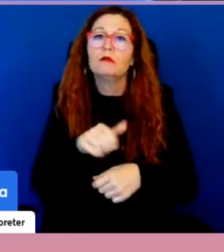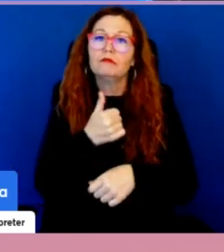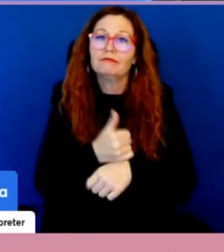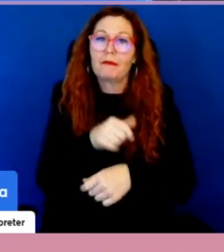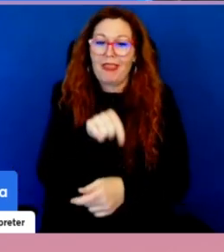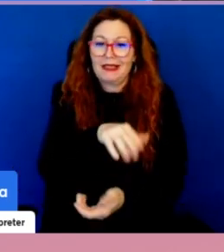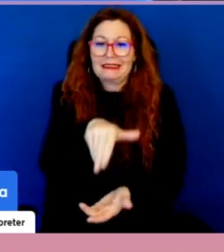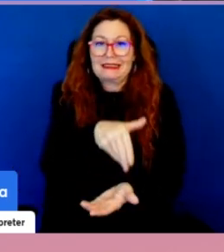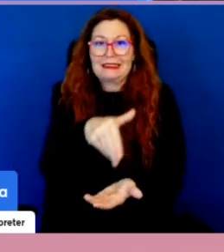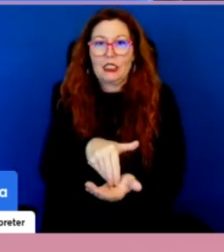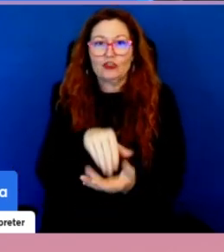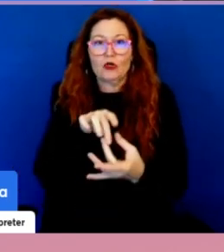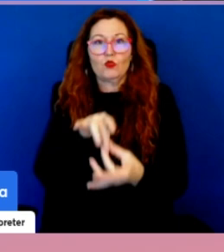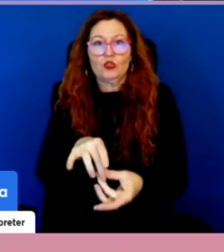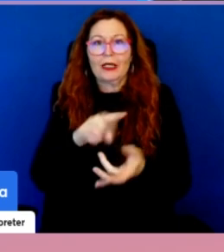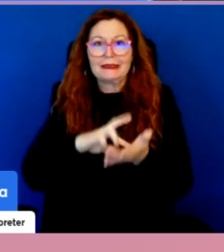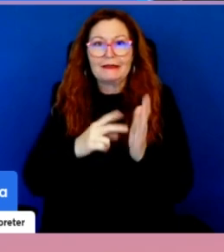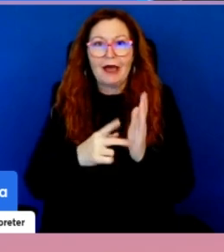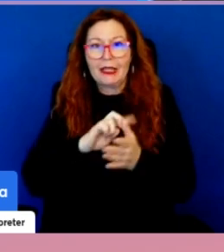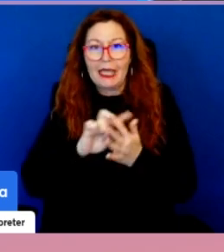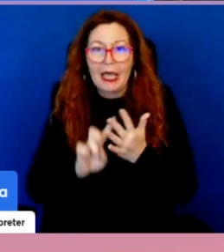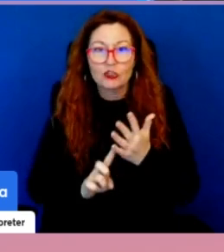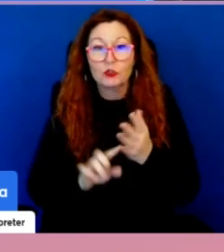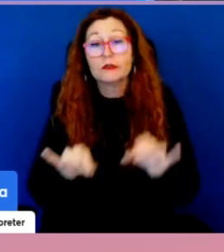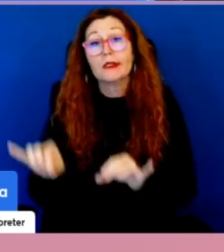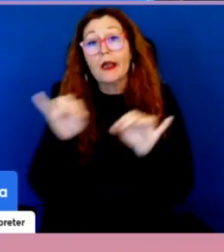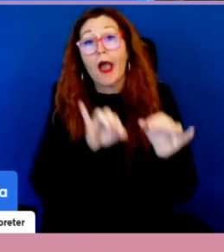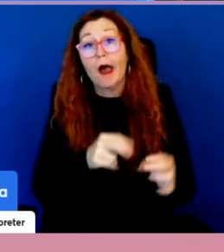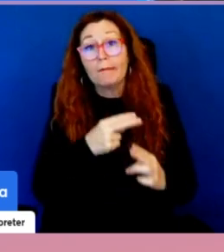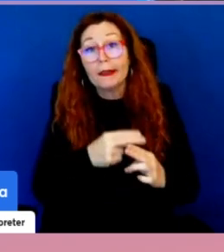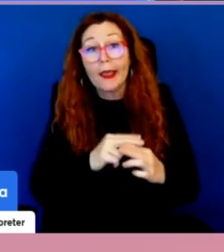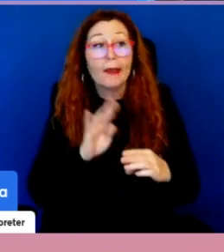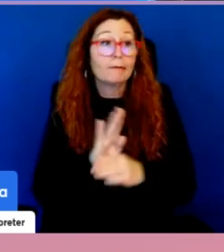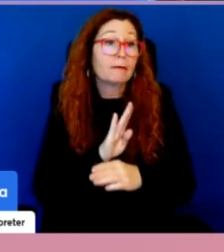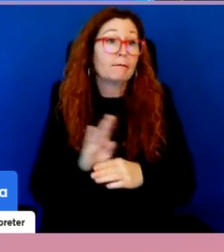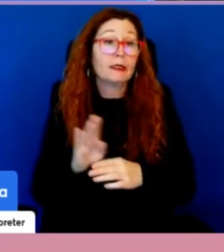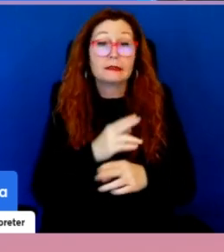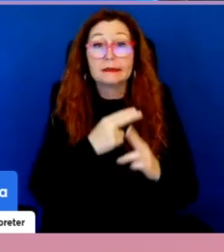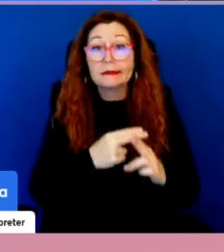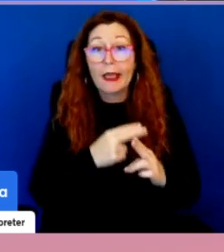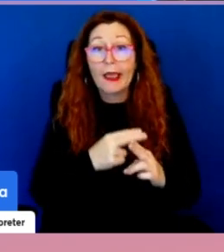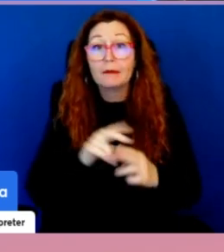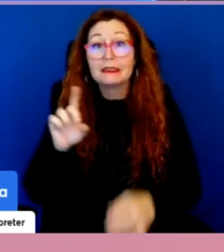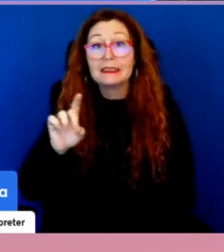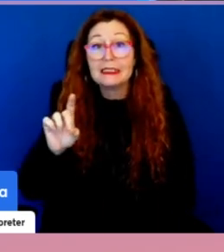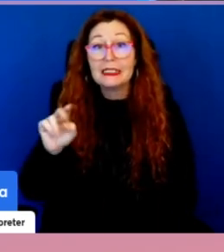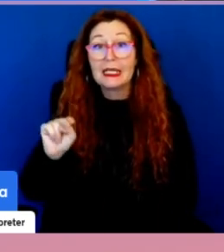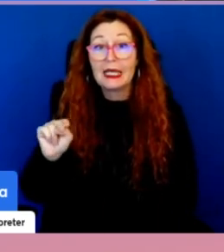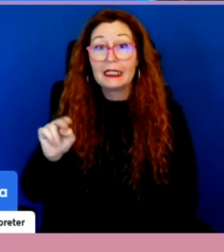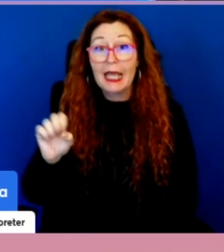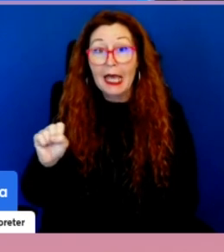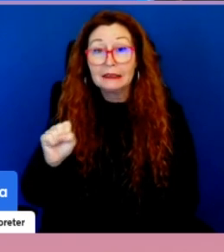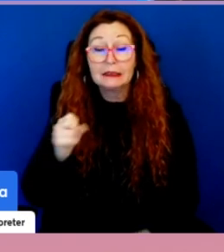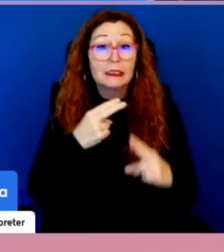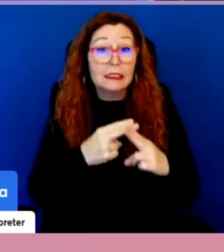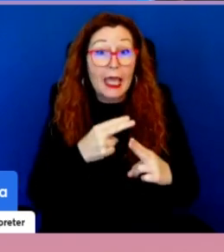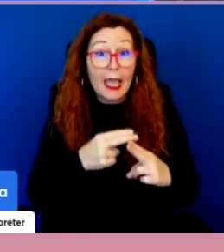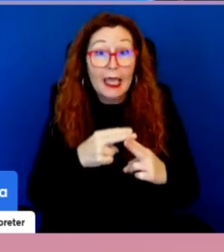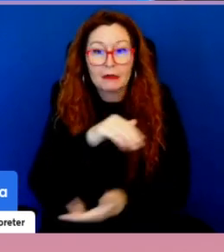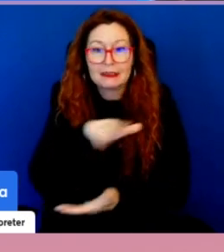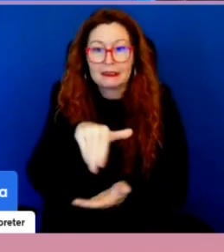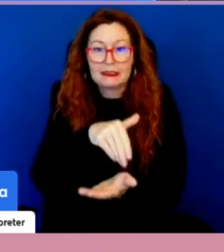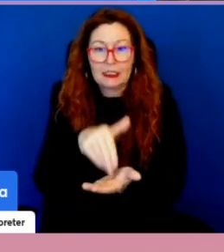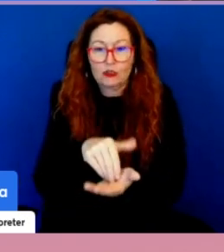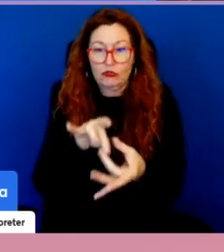attributes, things such as the common name, the organization name, the DNS name, being able to do that in a central spot and have a distribution